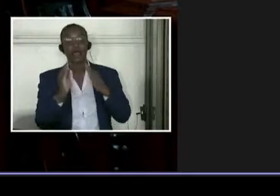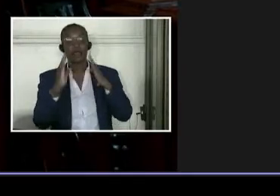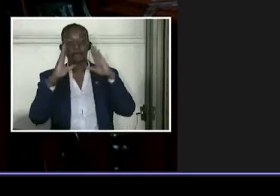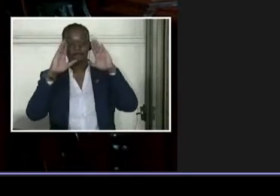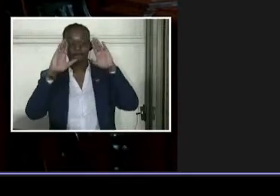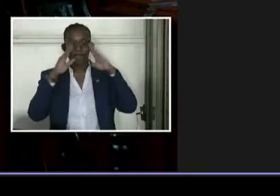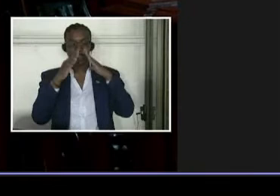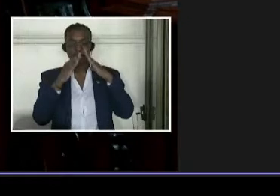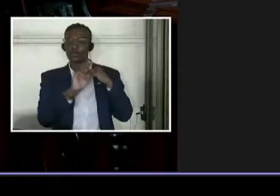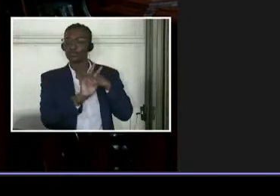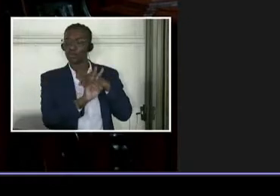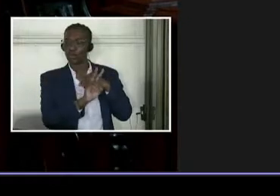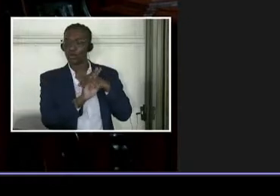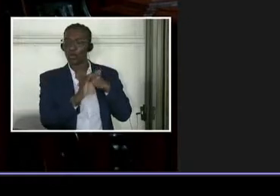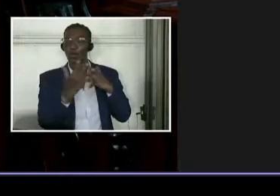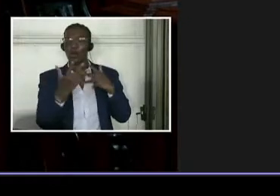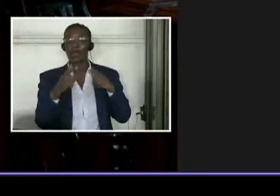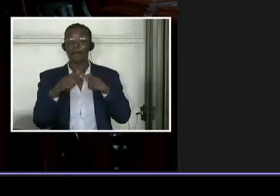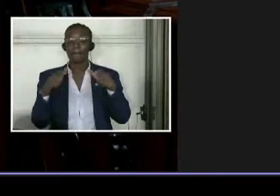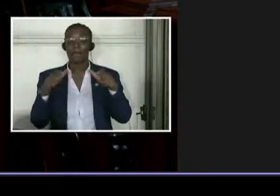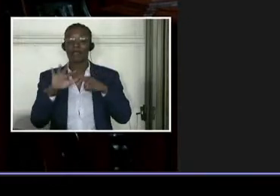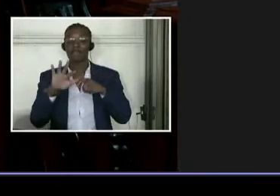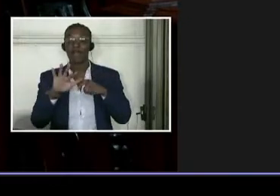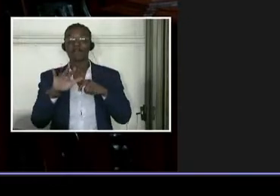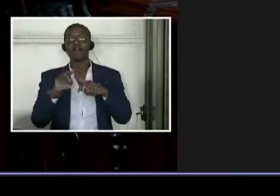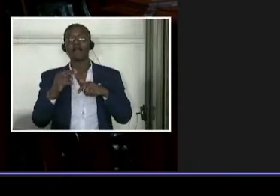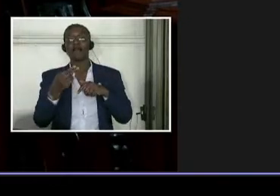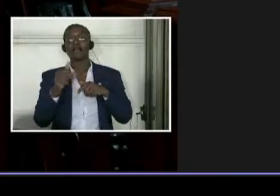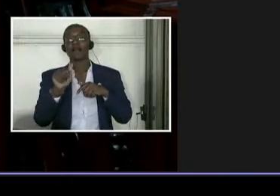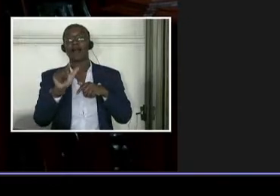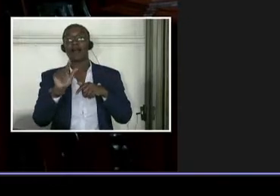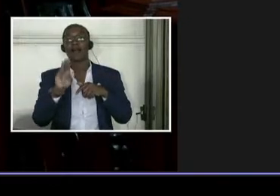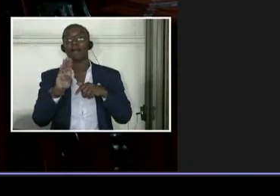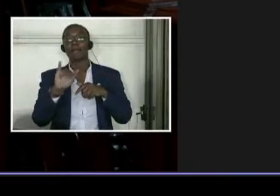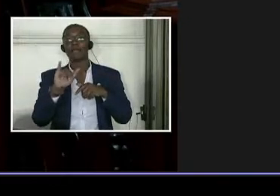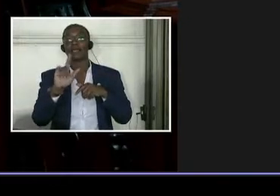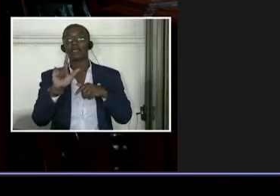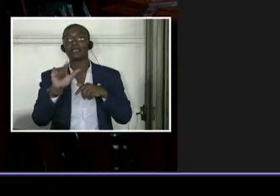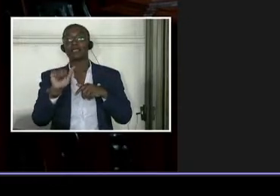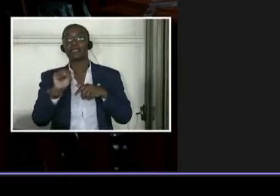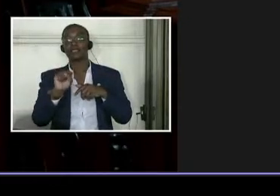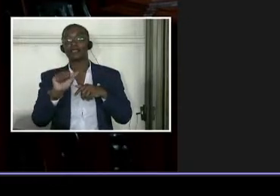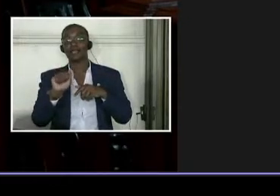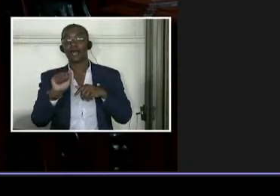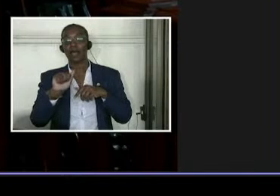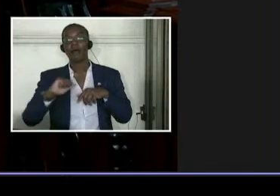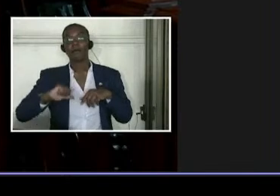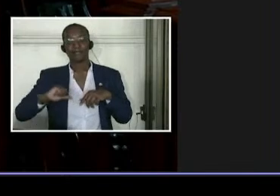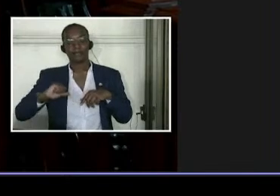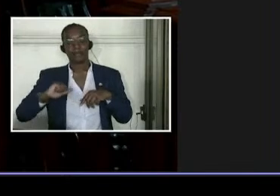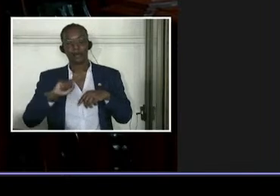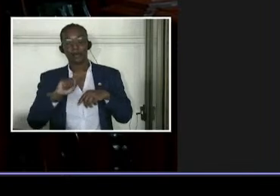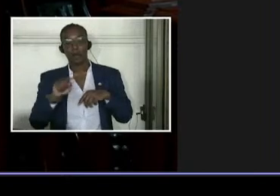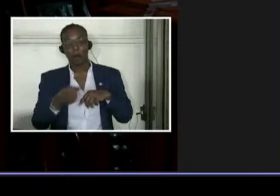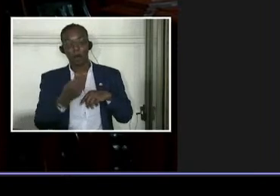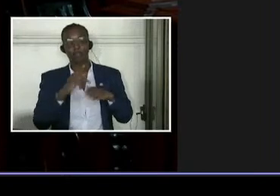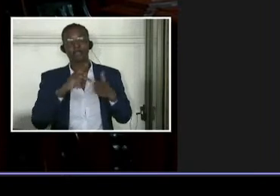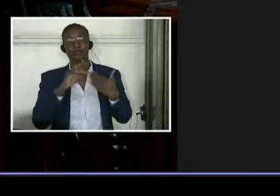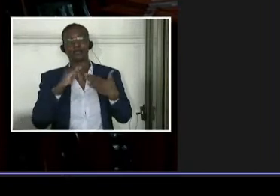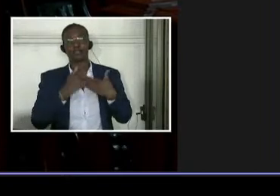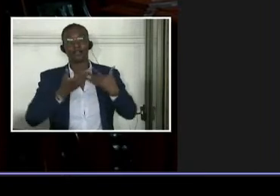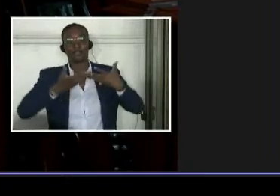the Mdlejeni Rural Housing Project in Big Five Hlabisa local municipality just before SOPA. Phase one of this project has already